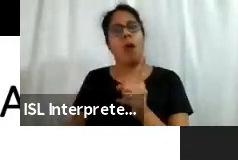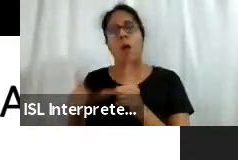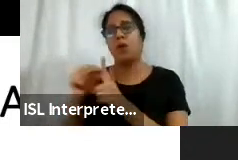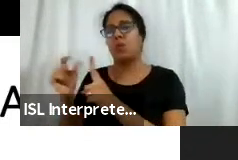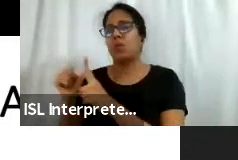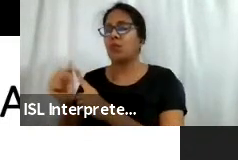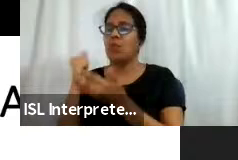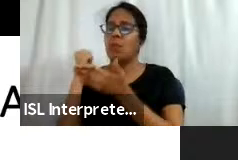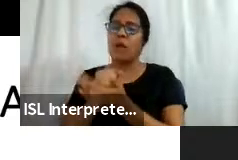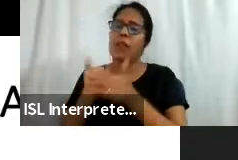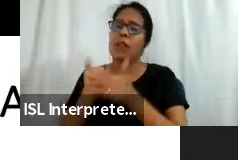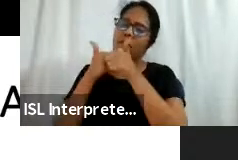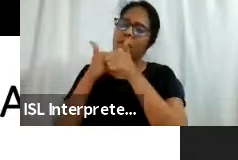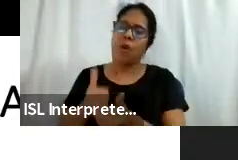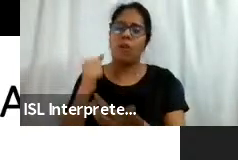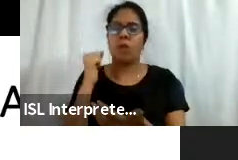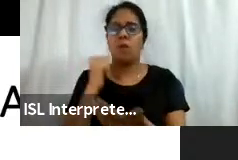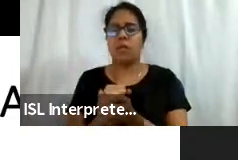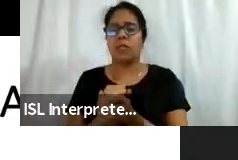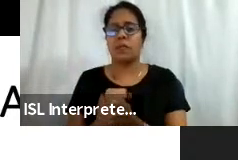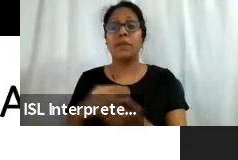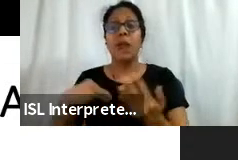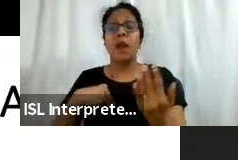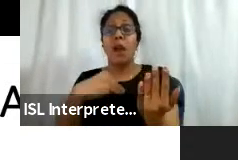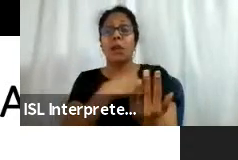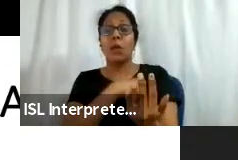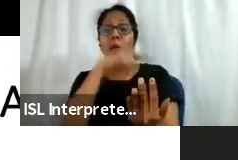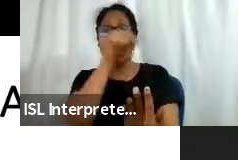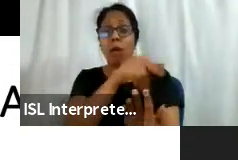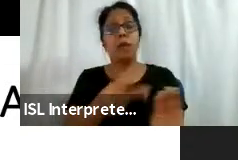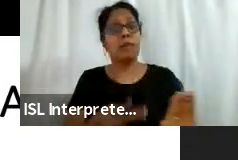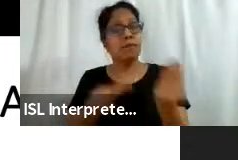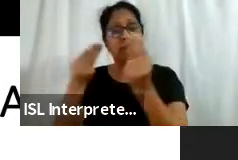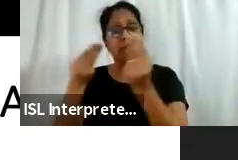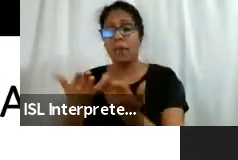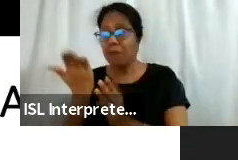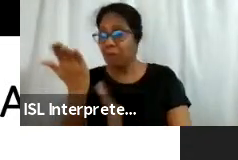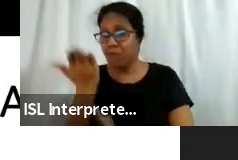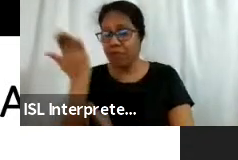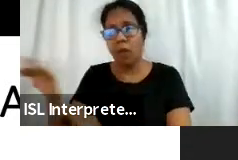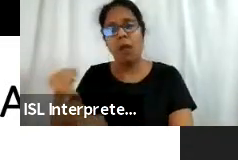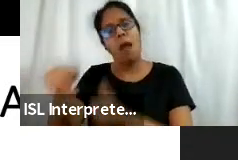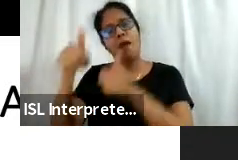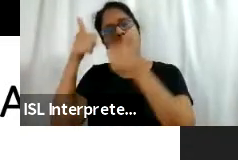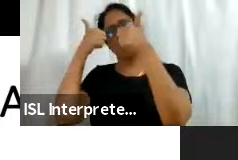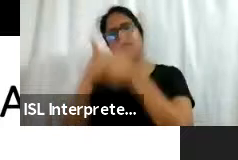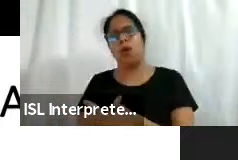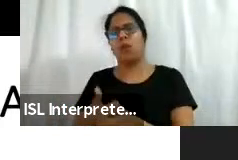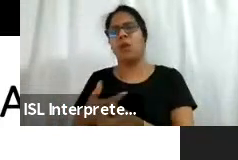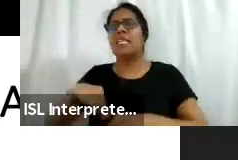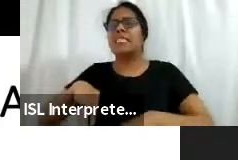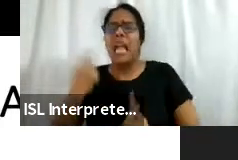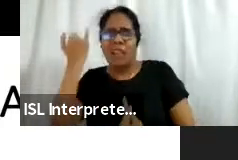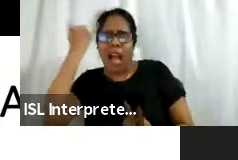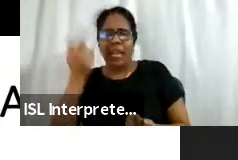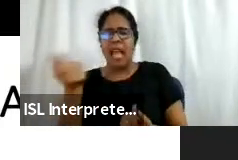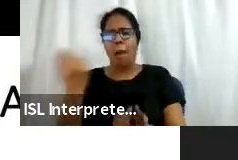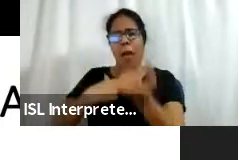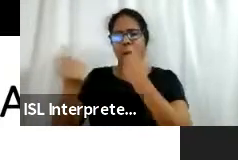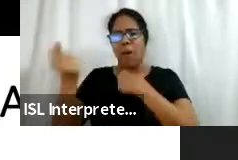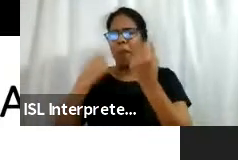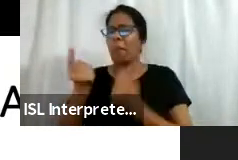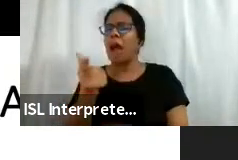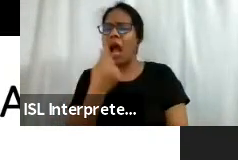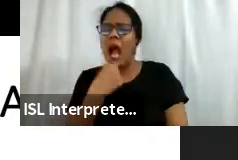self-medicate. Whatever is prescribed by your attending physician, stick to that. If you are